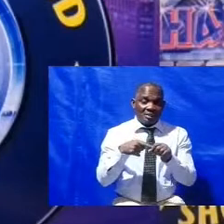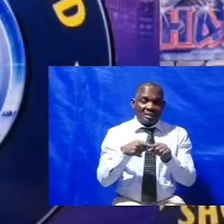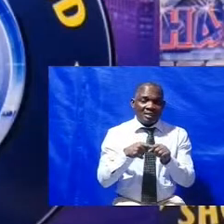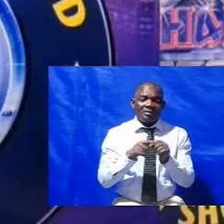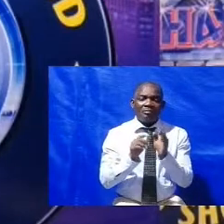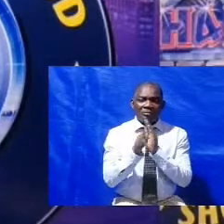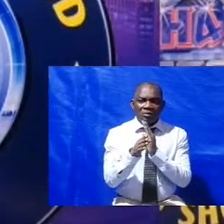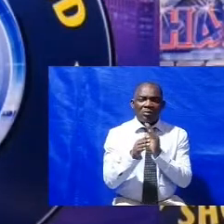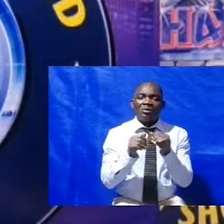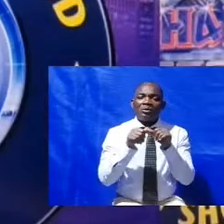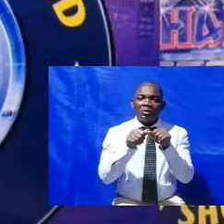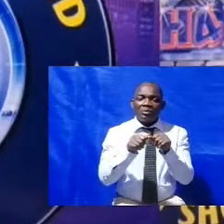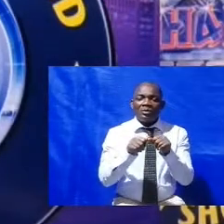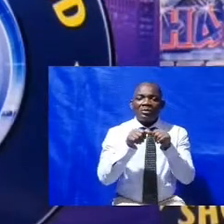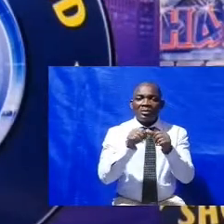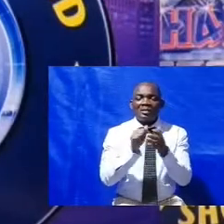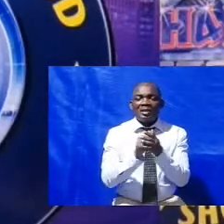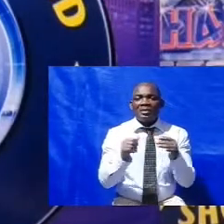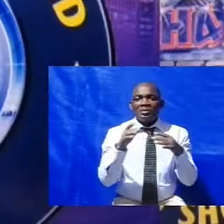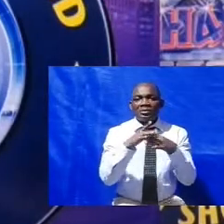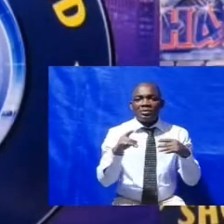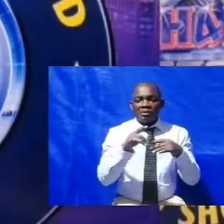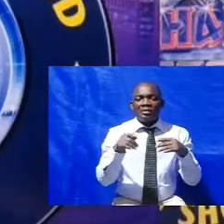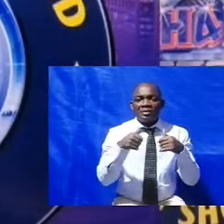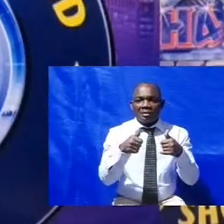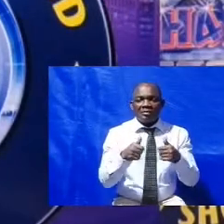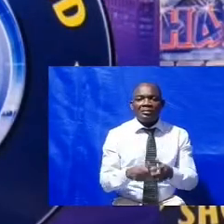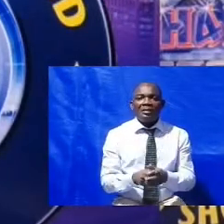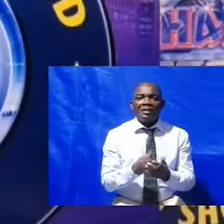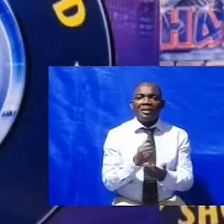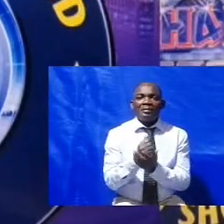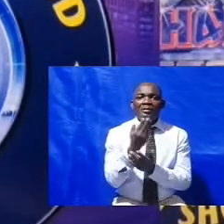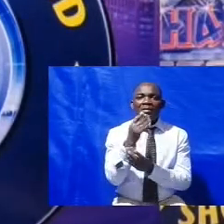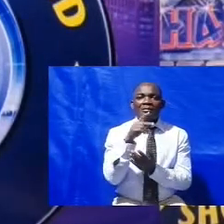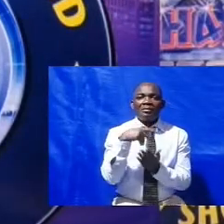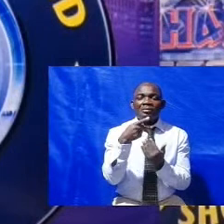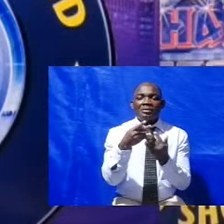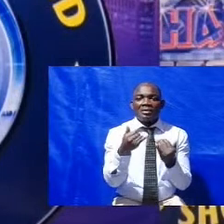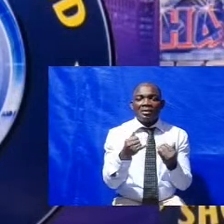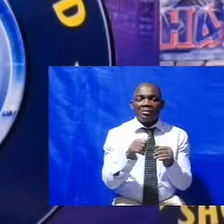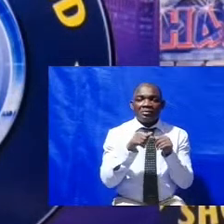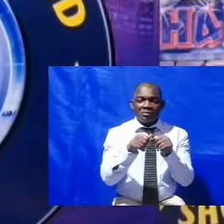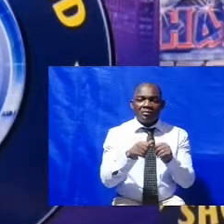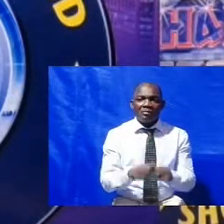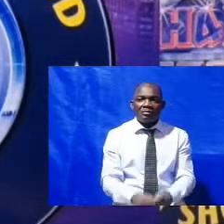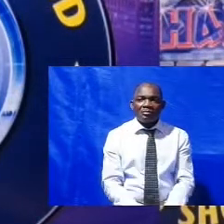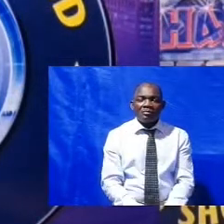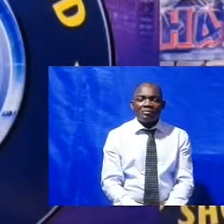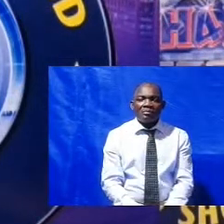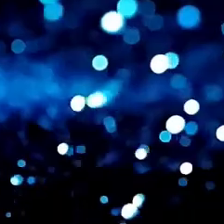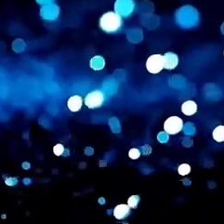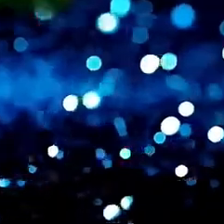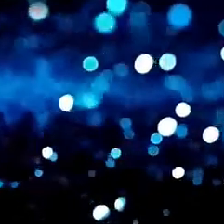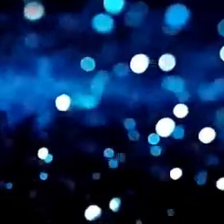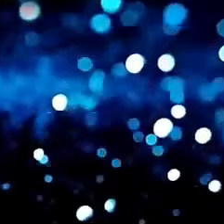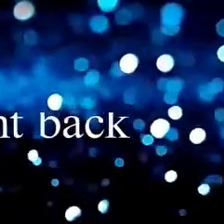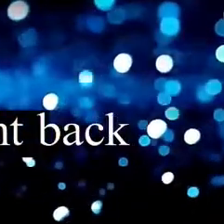When we come back, I'll take you straight into the continuation of the interview. It's the Helping Hand TV show. Stay